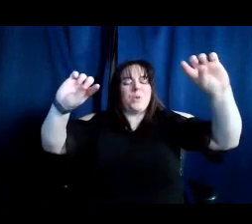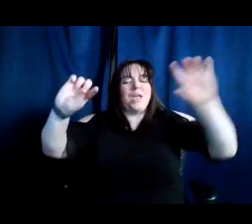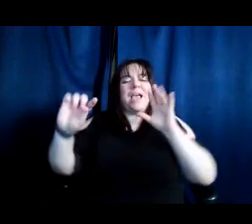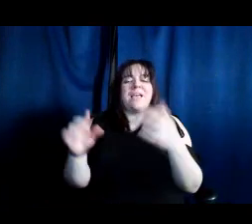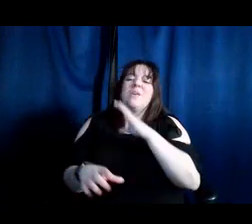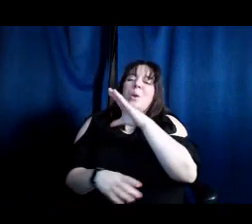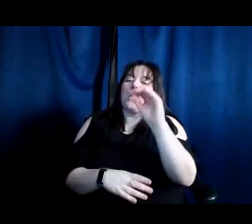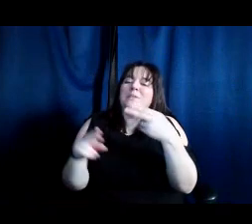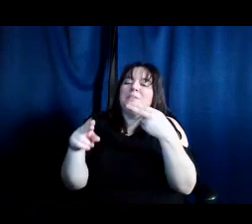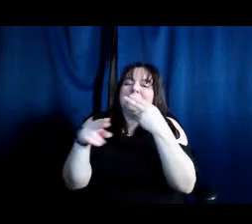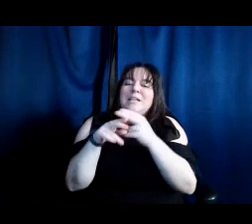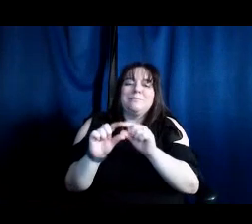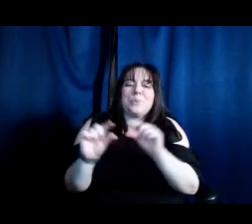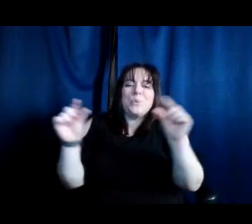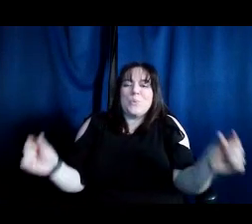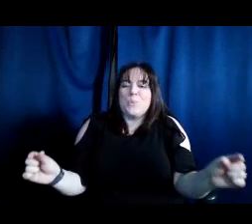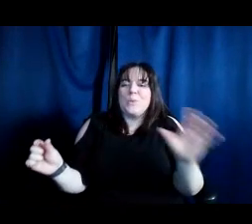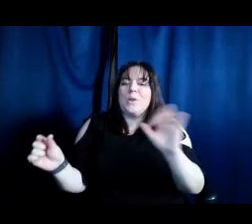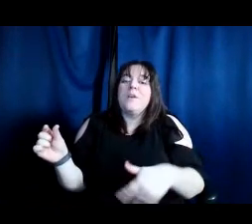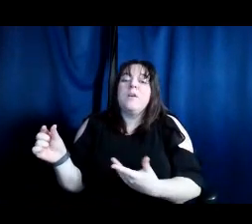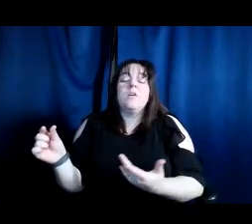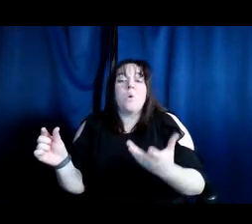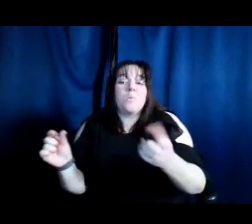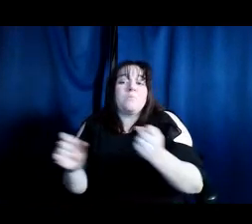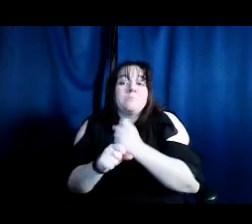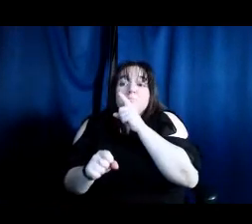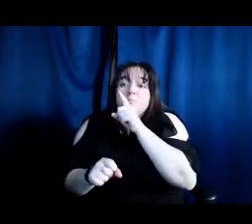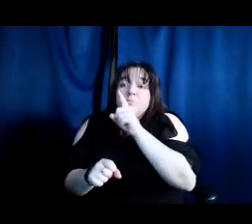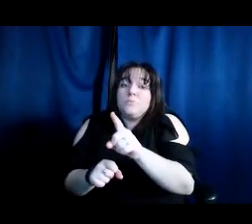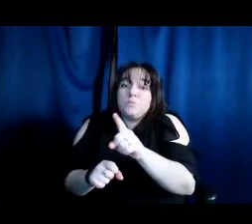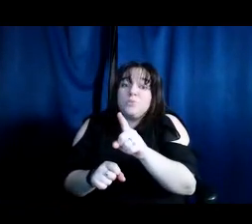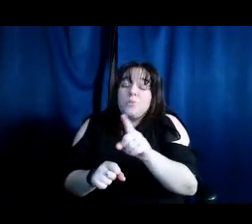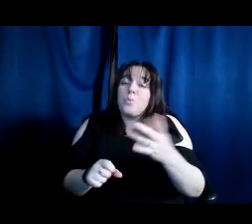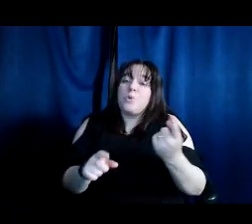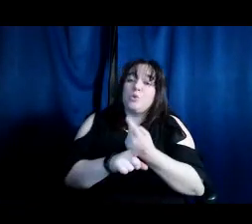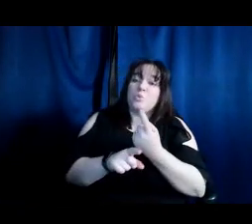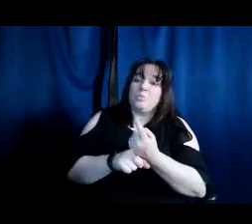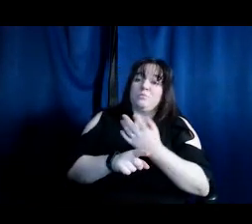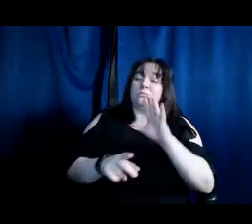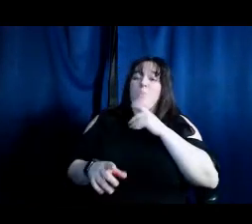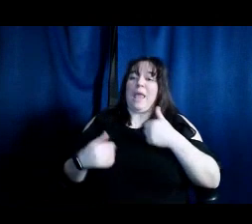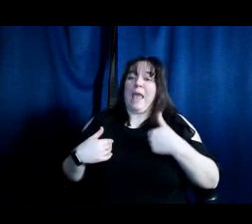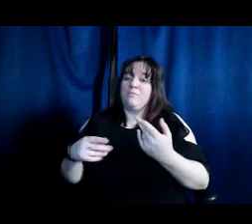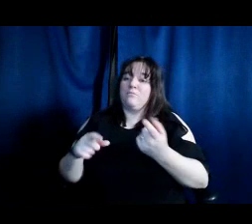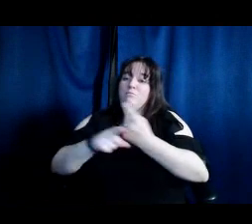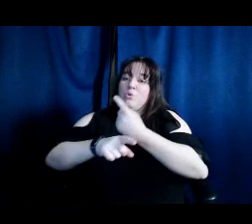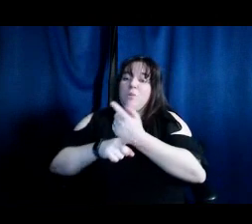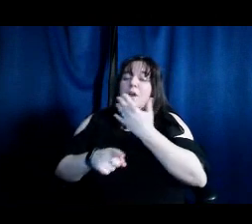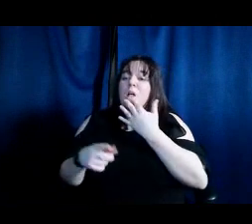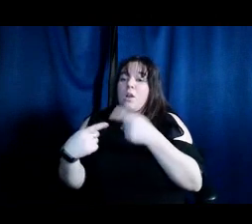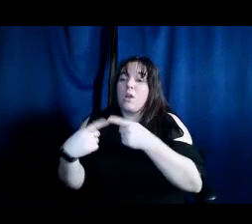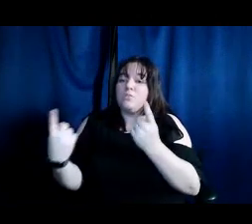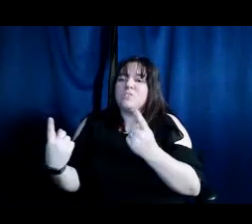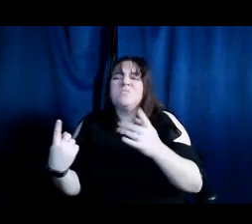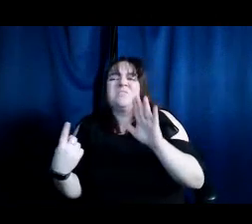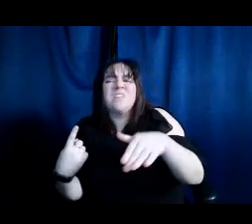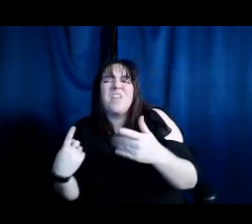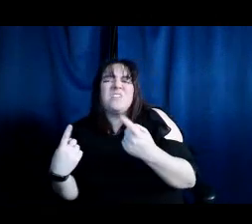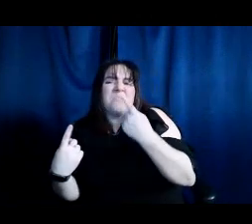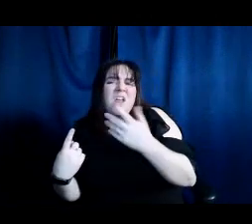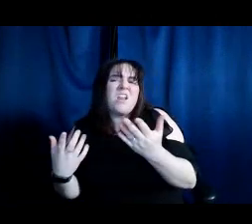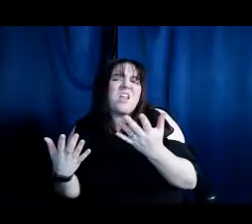to make sure the title Cakeability in the logo used proper color contrast. Shelly, can you talk more about contrast and how the color